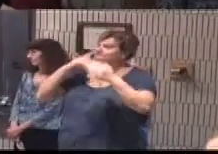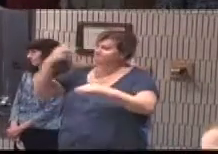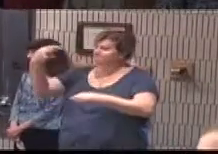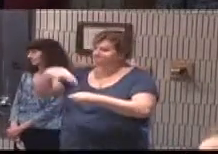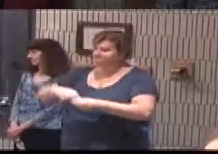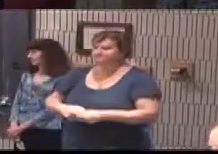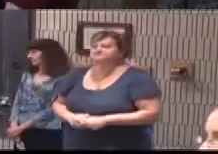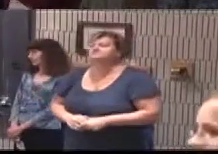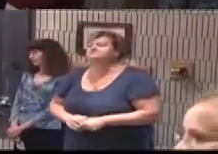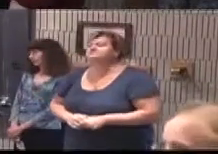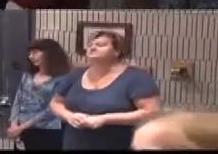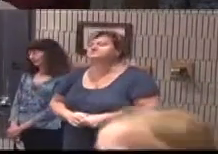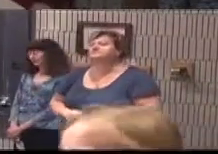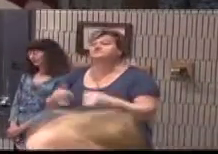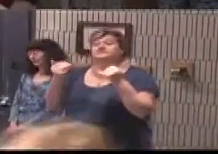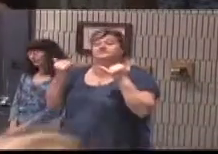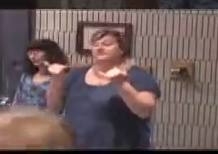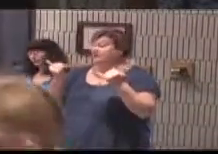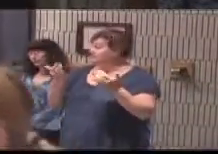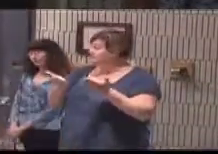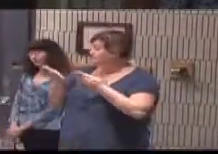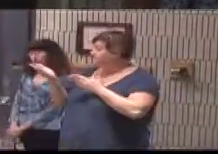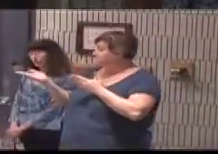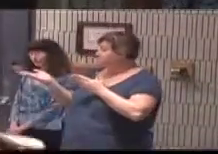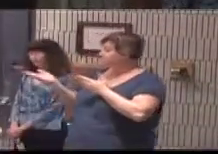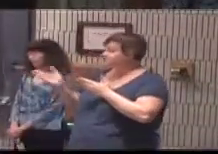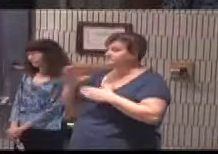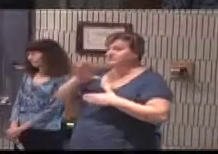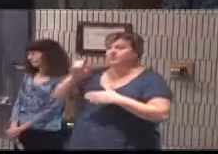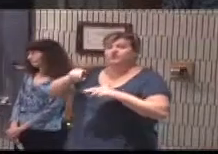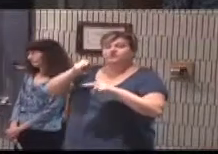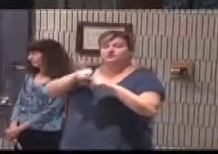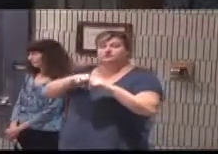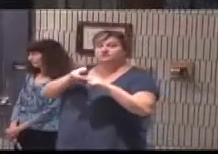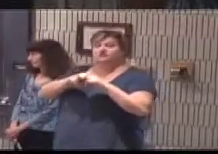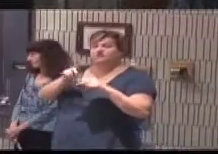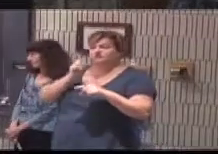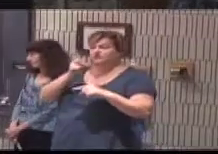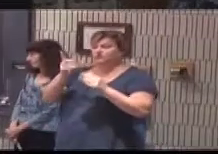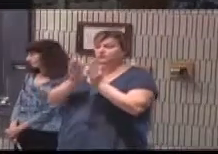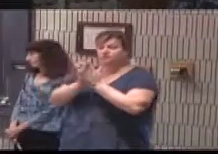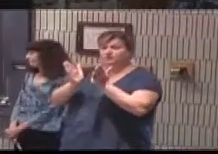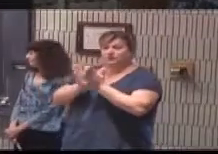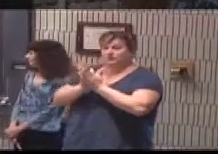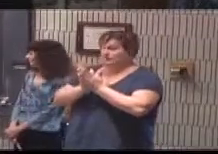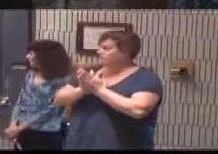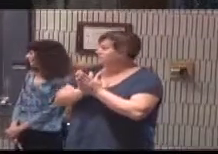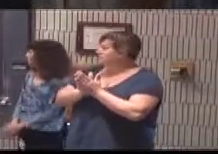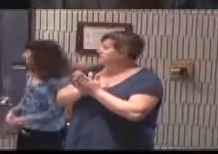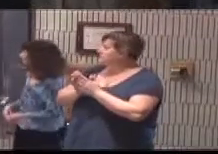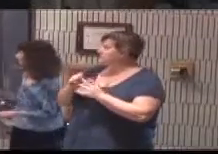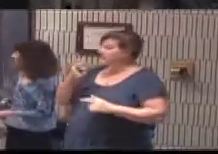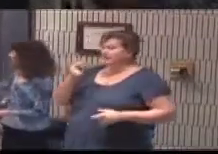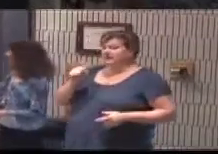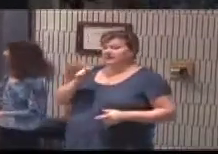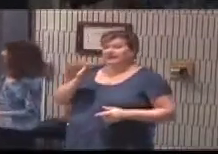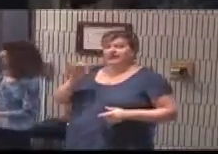participating. Now, I'd like to hand things over to one of the co-chairs of the One Book Initiative, Gabby Adler.